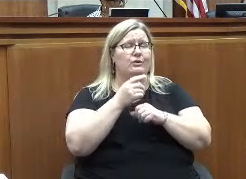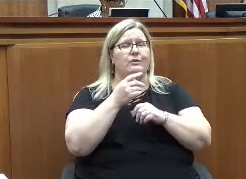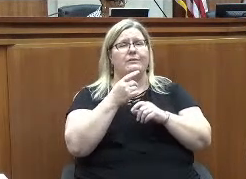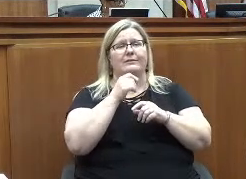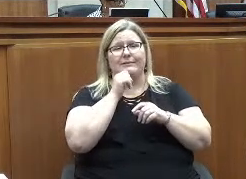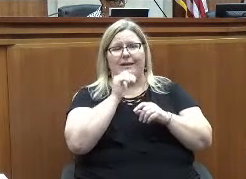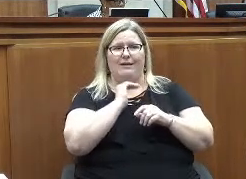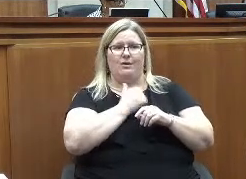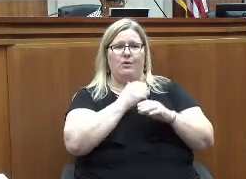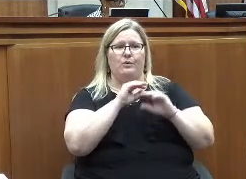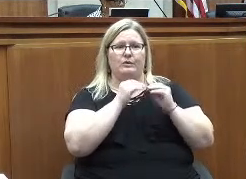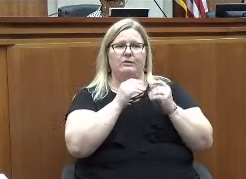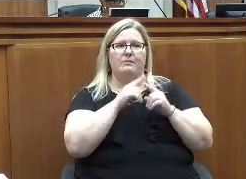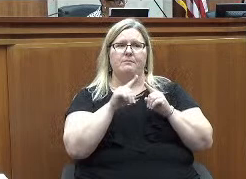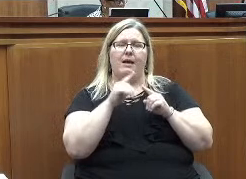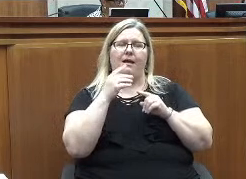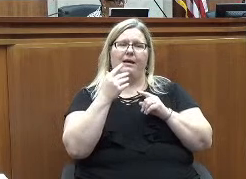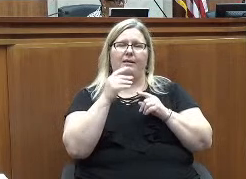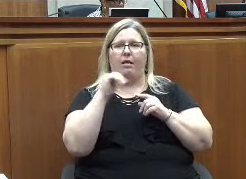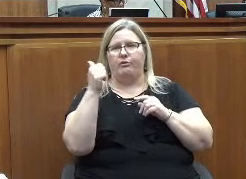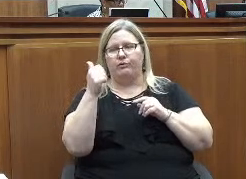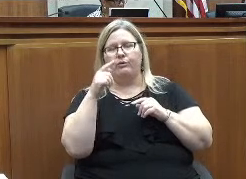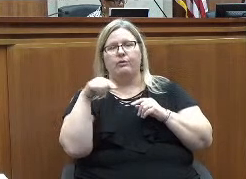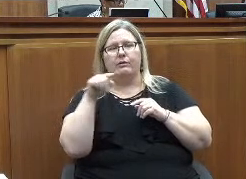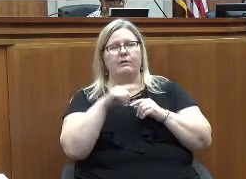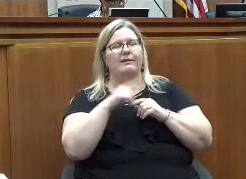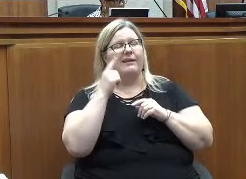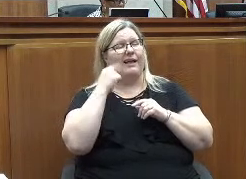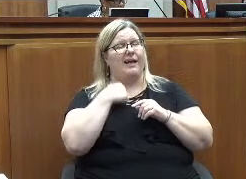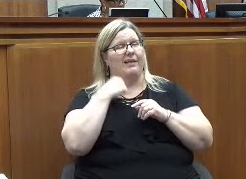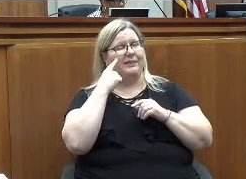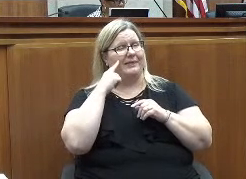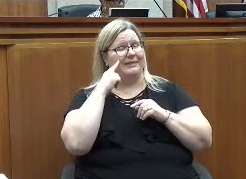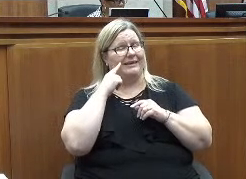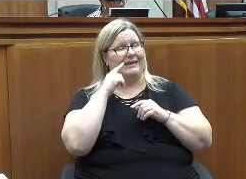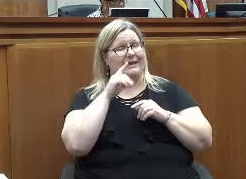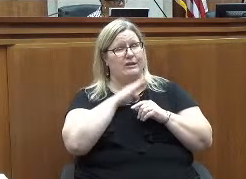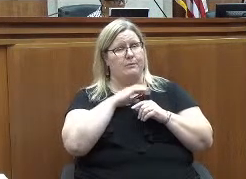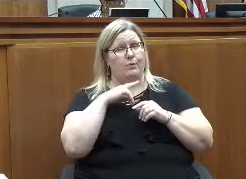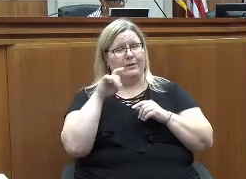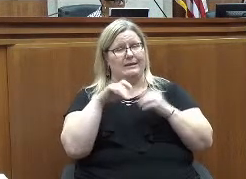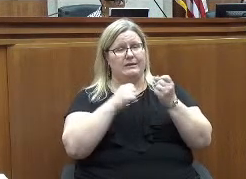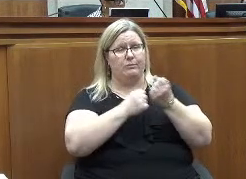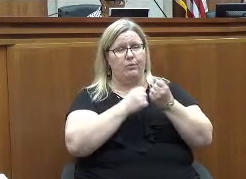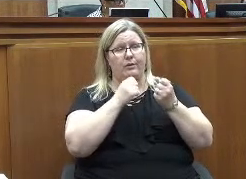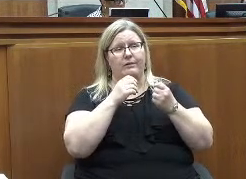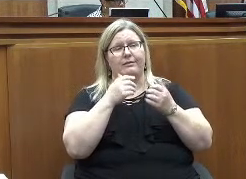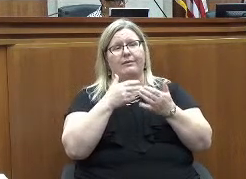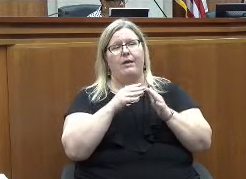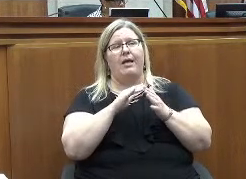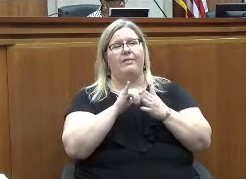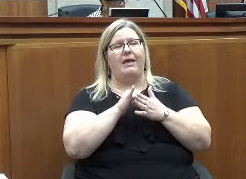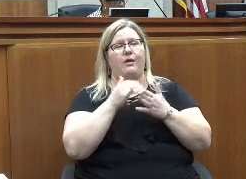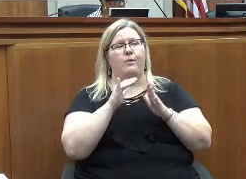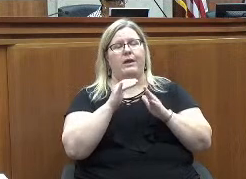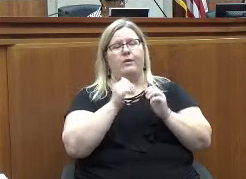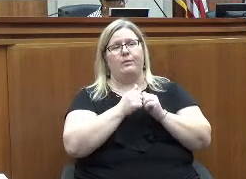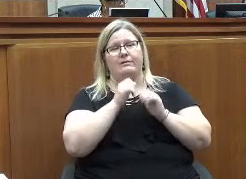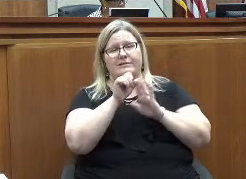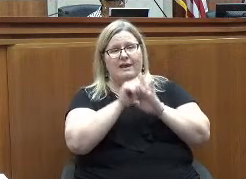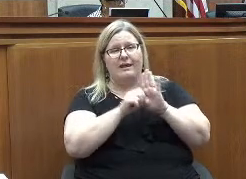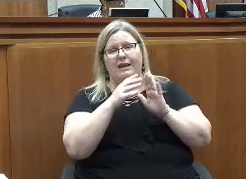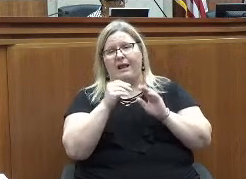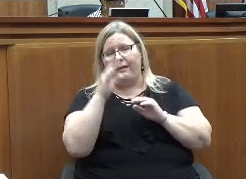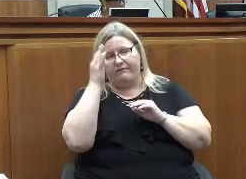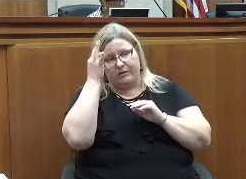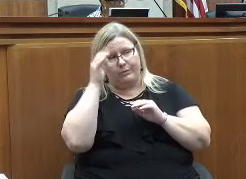organization, and I think this board should support choice and do it in a way that meets all federal and state law. We totally support that, but there needs to be a